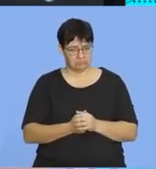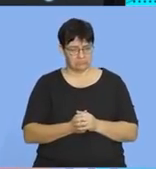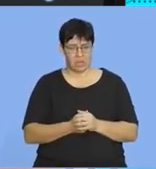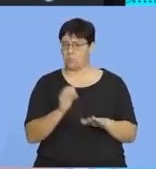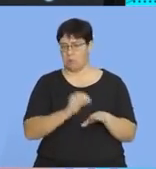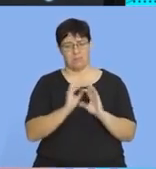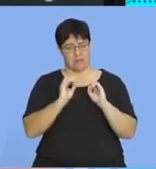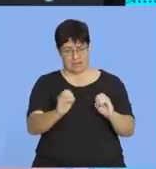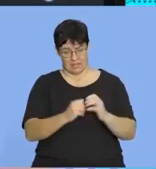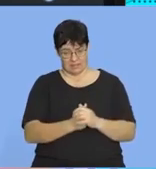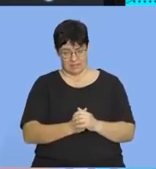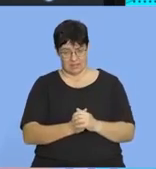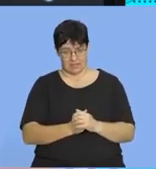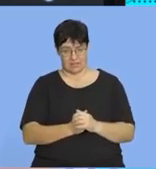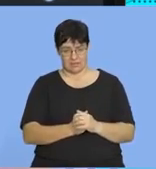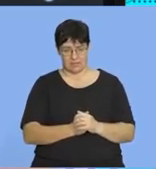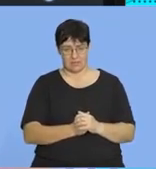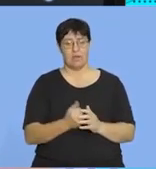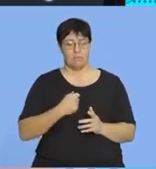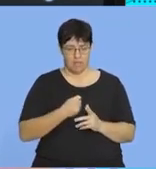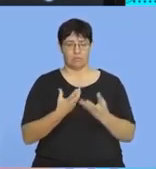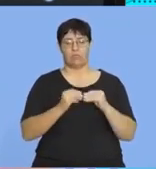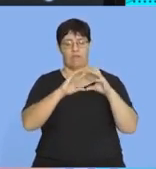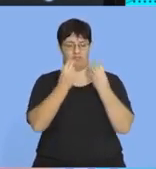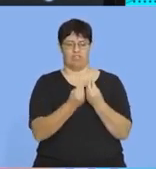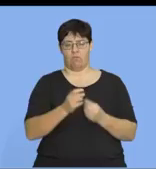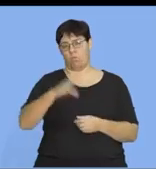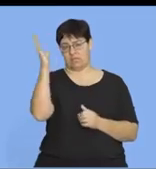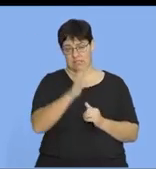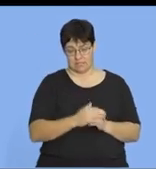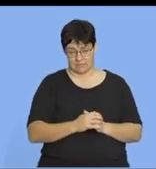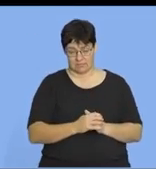do that. That's not a problem. Okay, I'm just doing it all in one step.